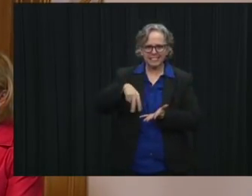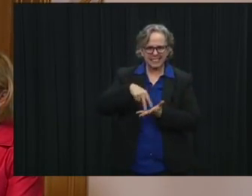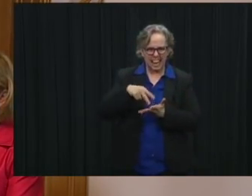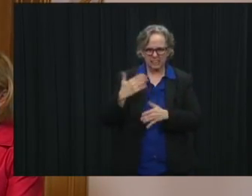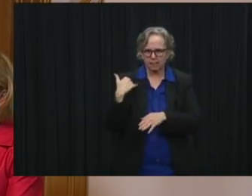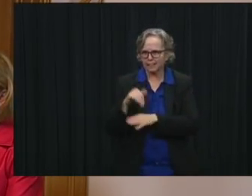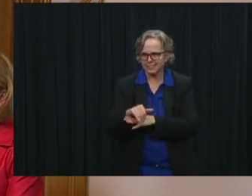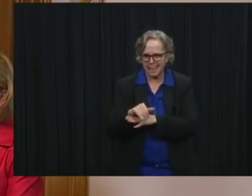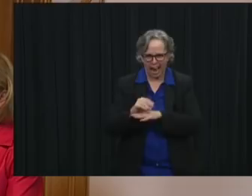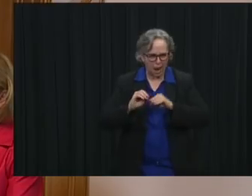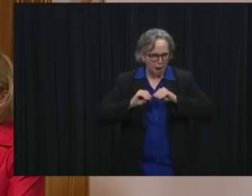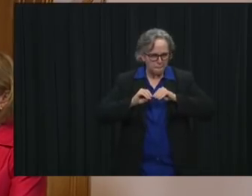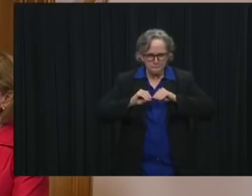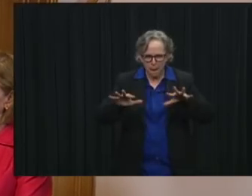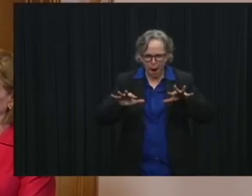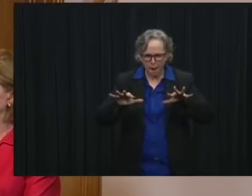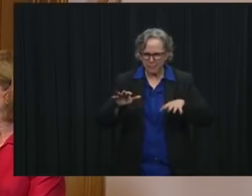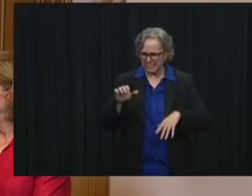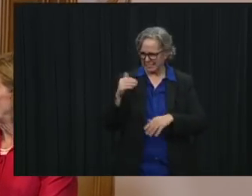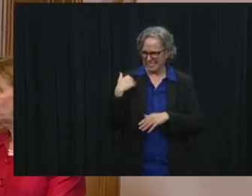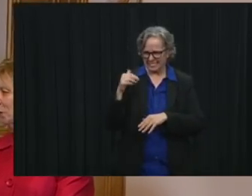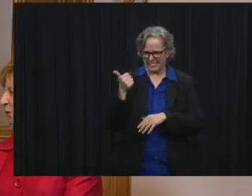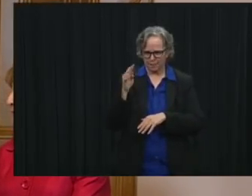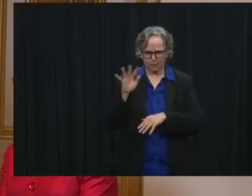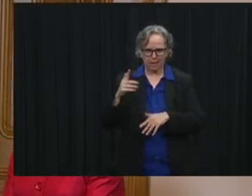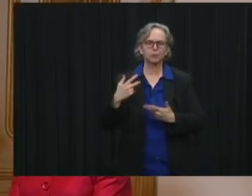10:45, and here it is. Here's Charlie.